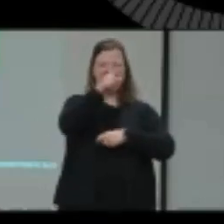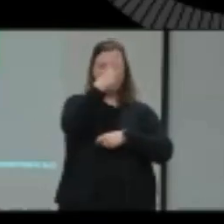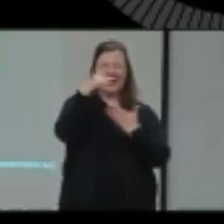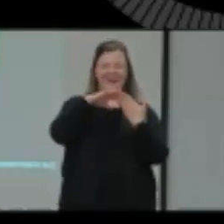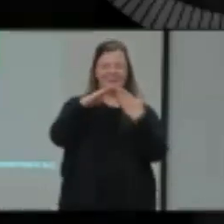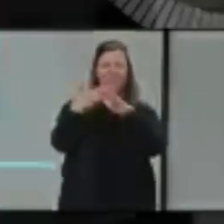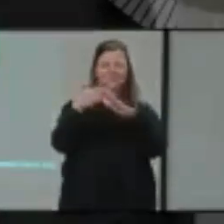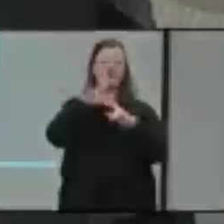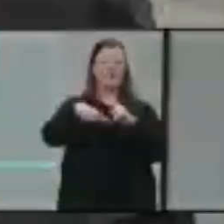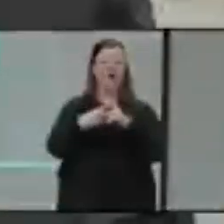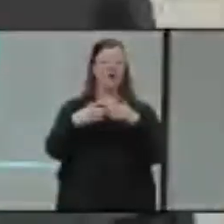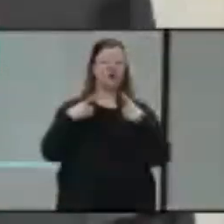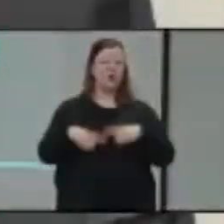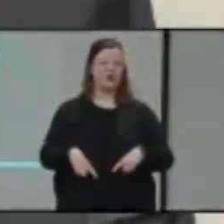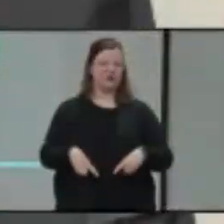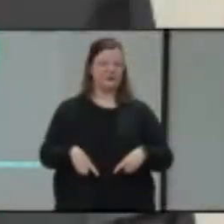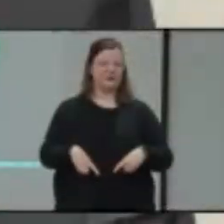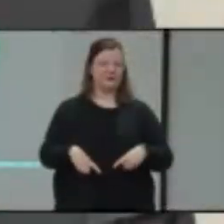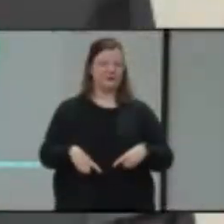about depression,